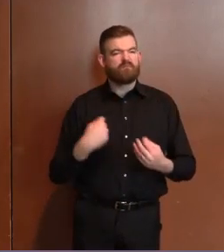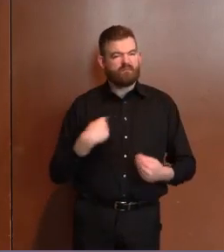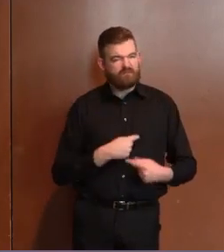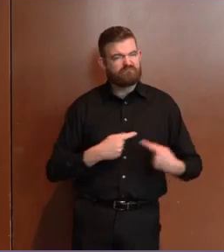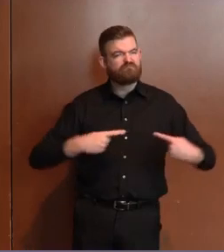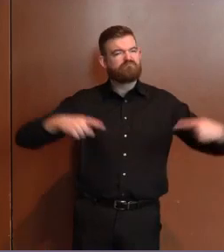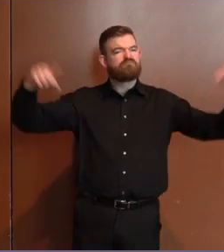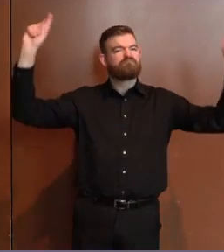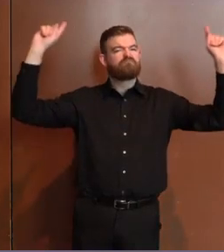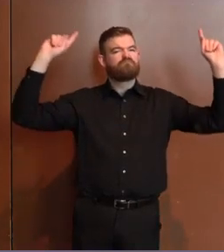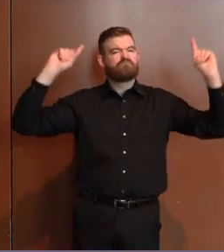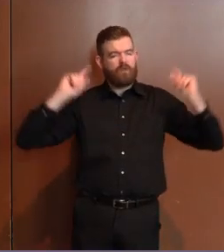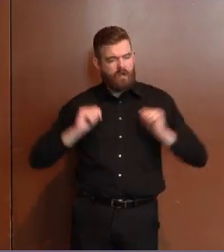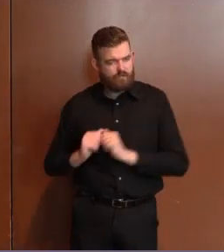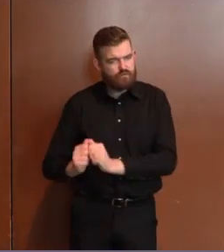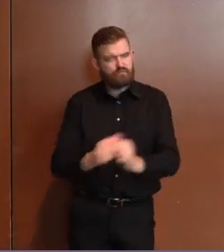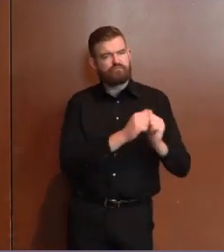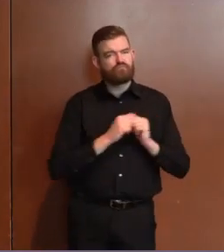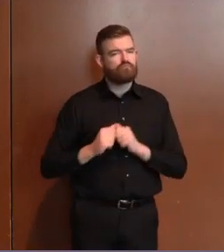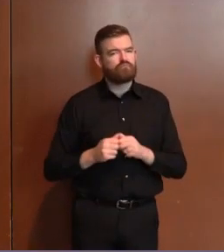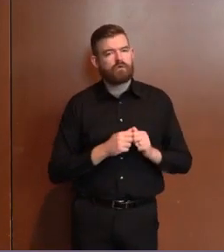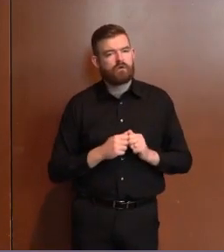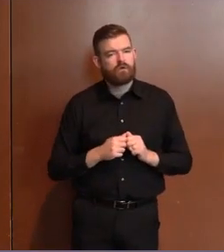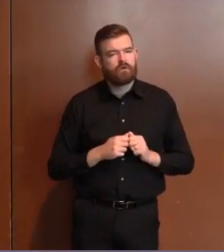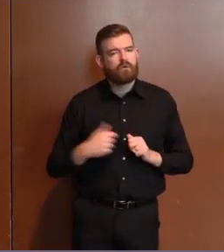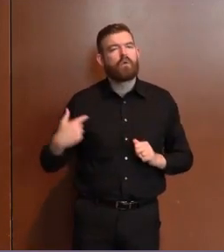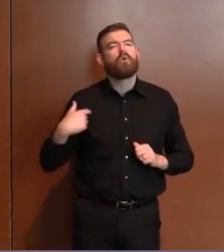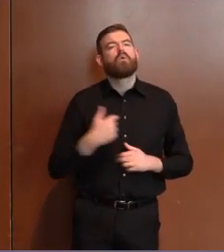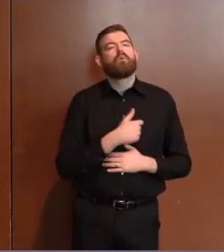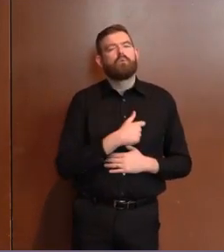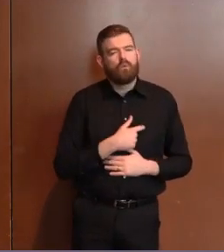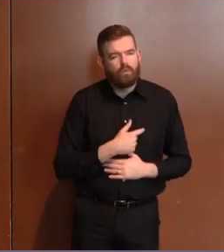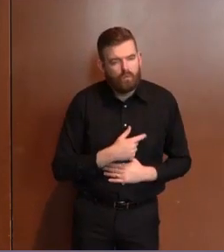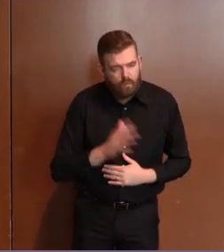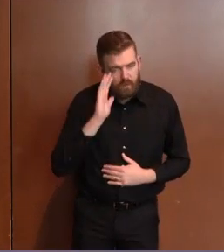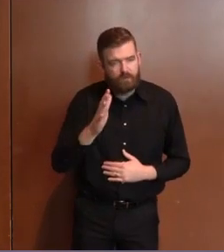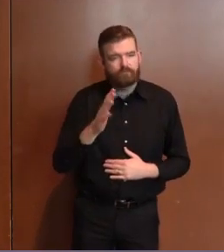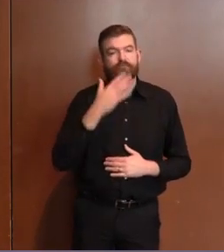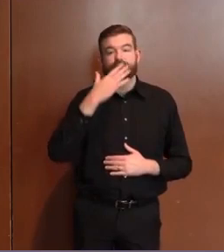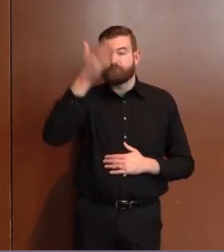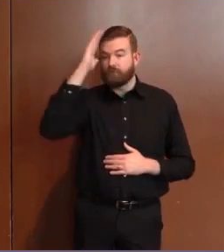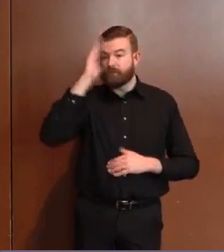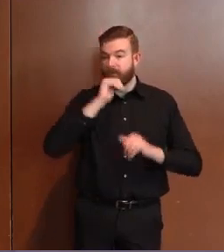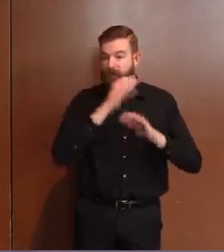family, and we will do that in this case and in every case. God bless you all, and thank you.